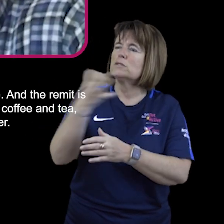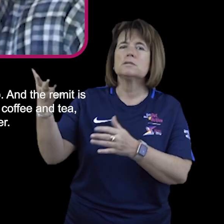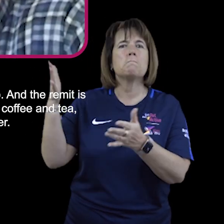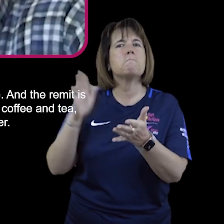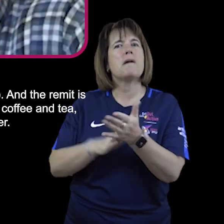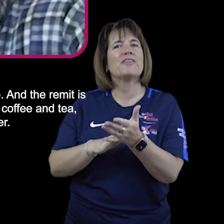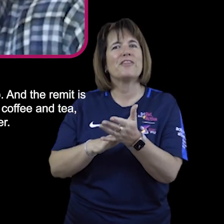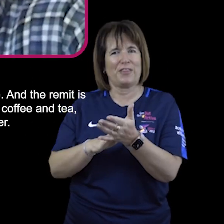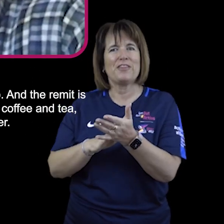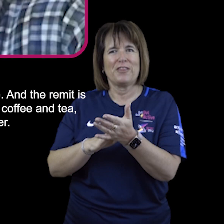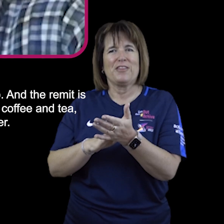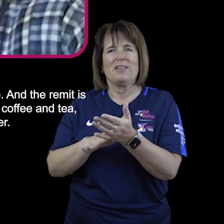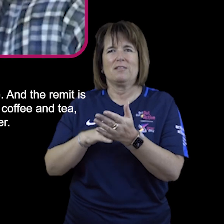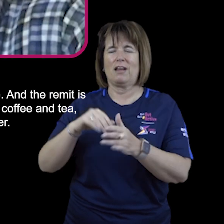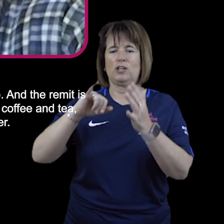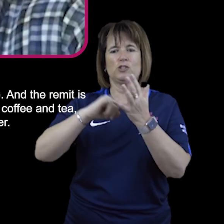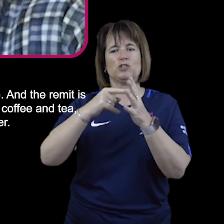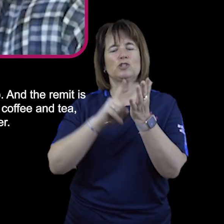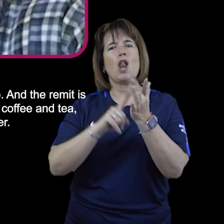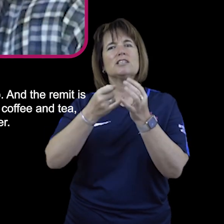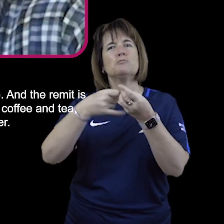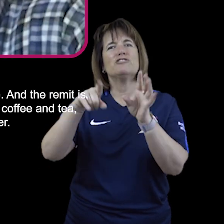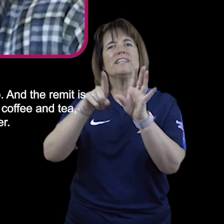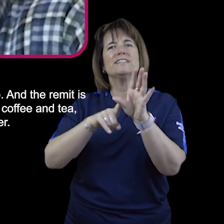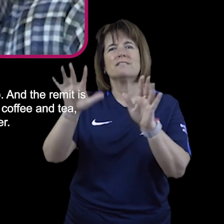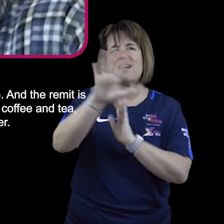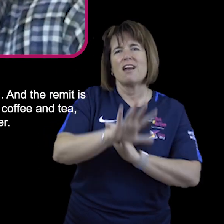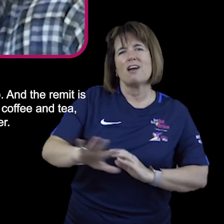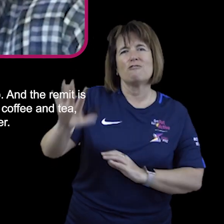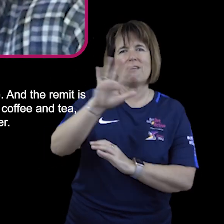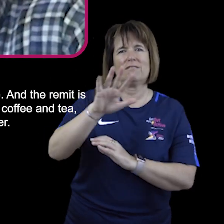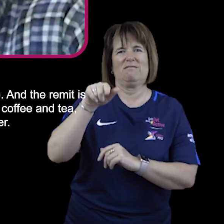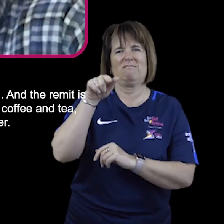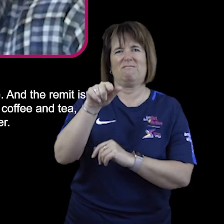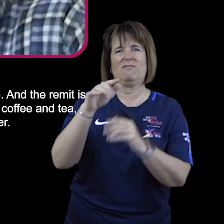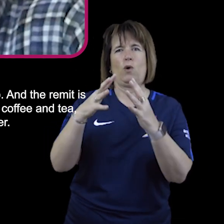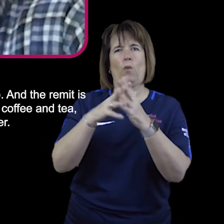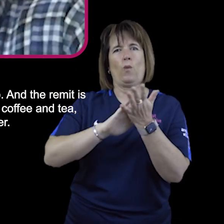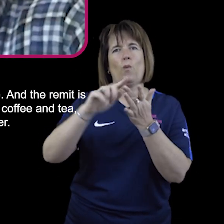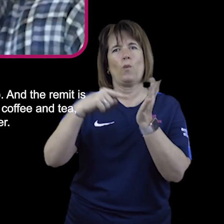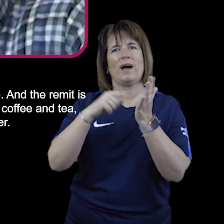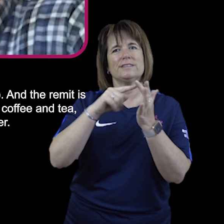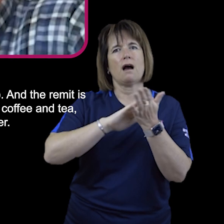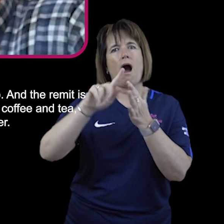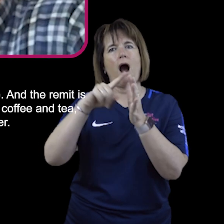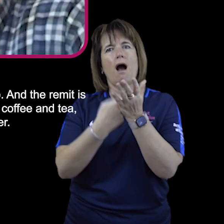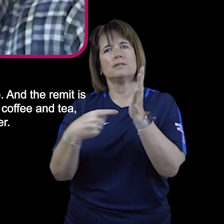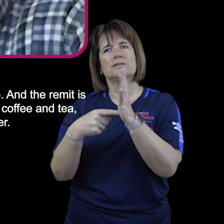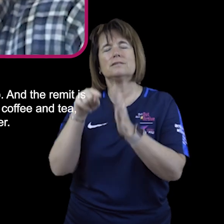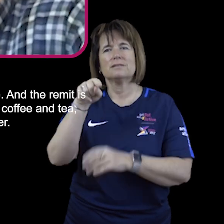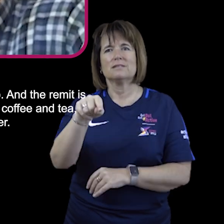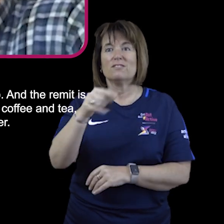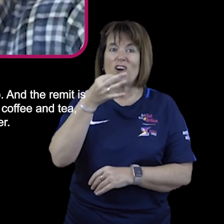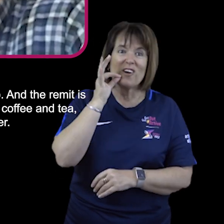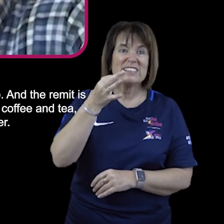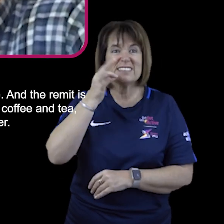breakfast once a month. And we go to the White Hart in Salisbury. We have coffee and tea. We have a